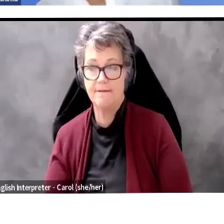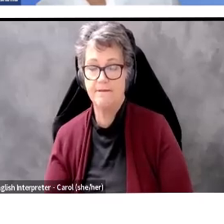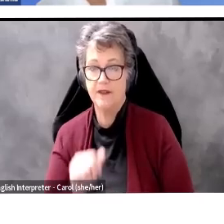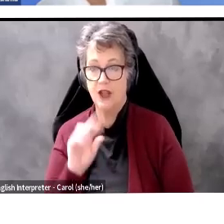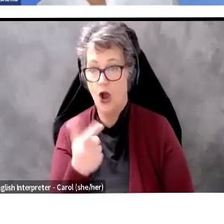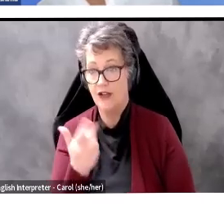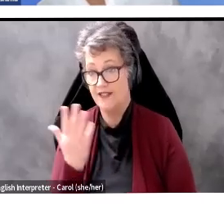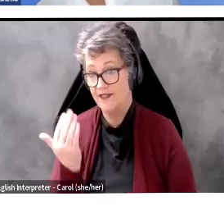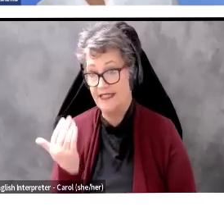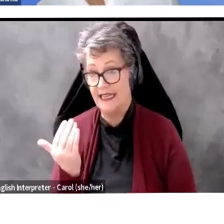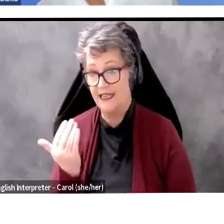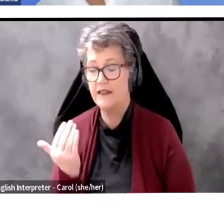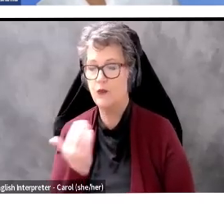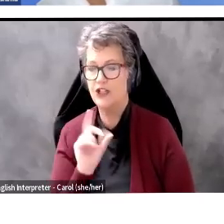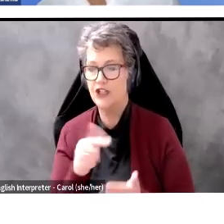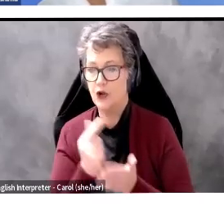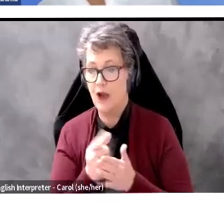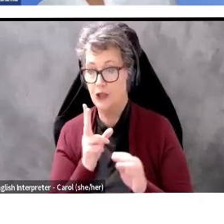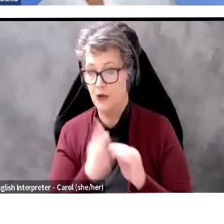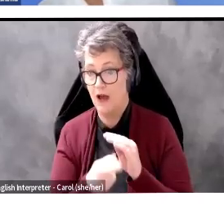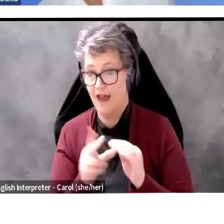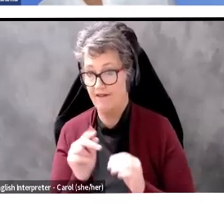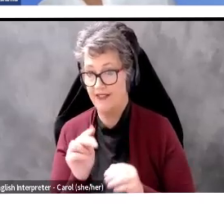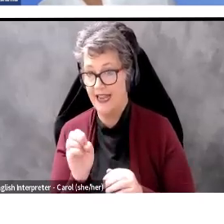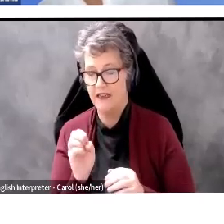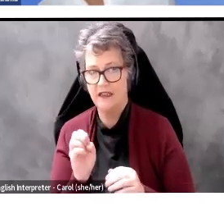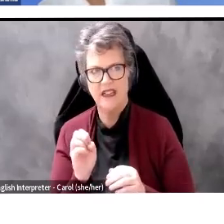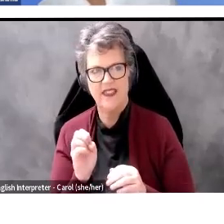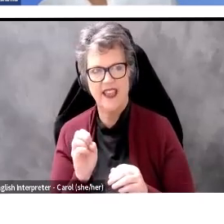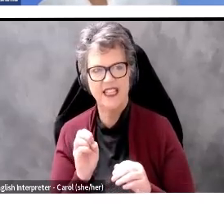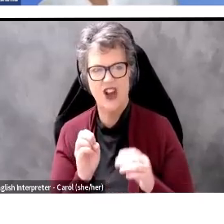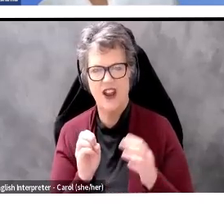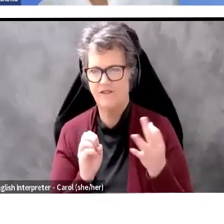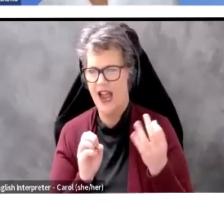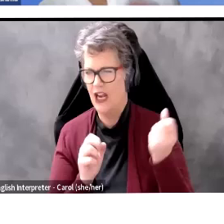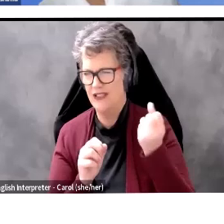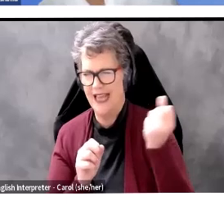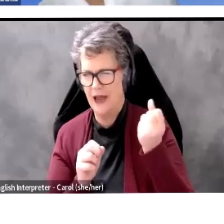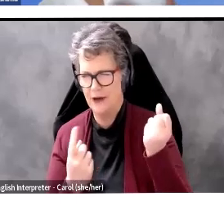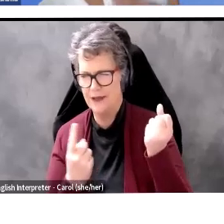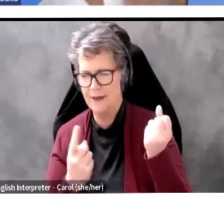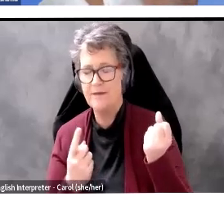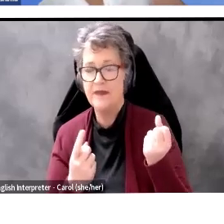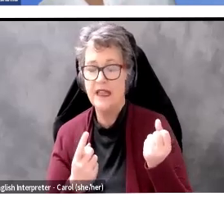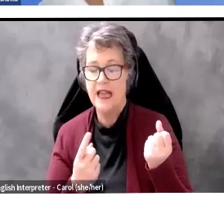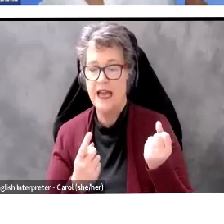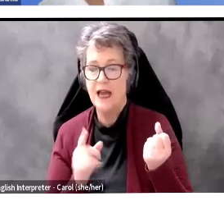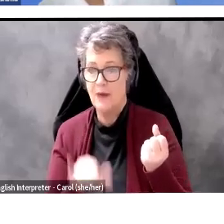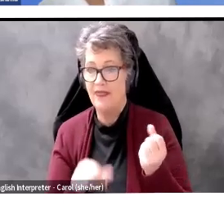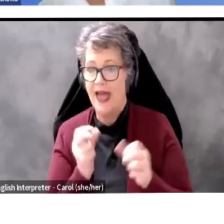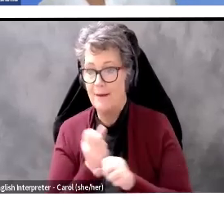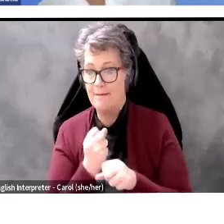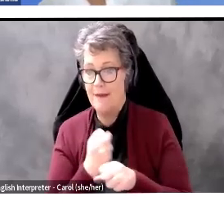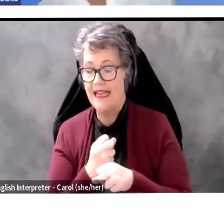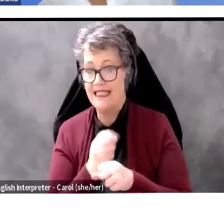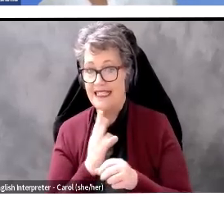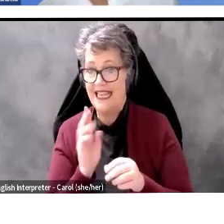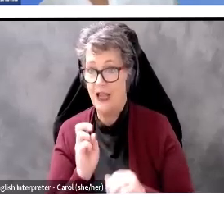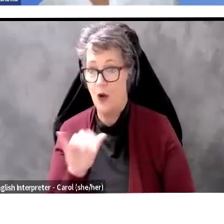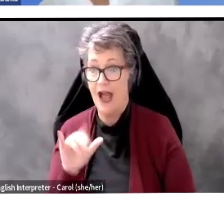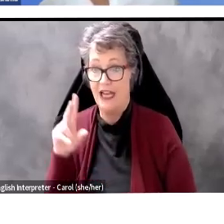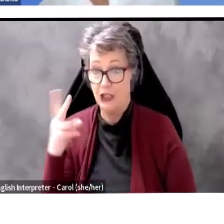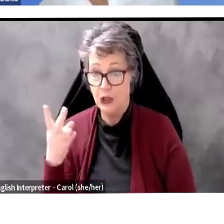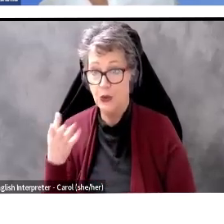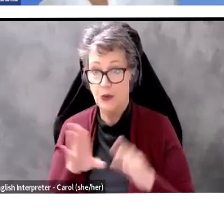August 15th, which is the graduate cutoff date, lands, I think, on a Friday or Saturday or something, but it makes the end of year